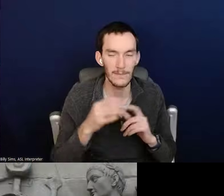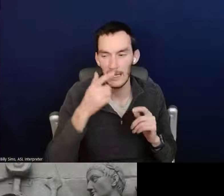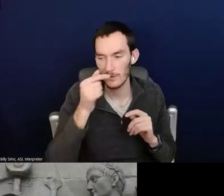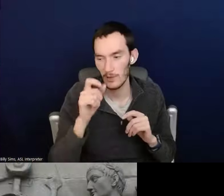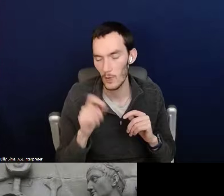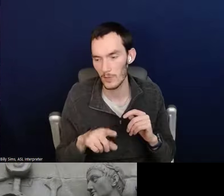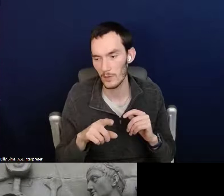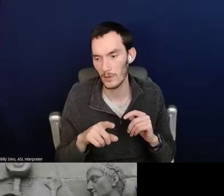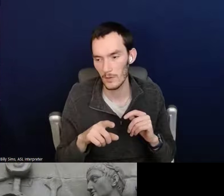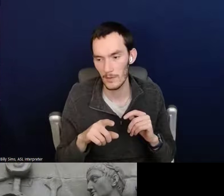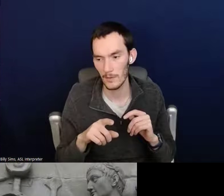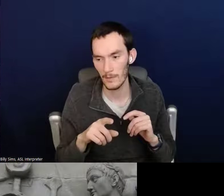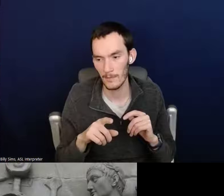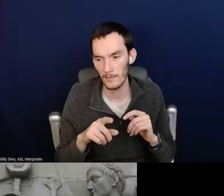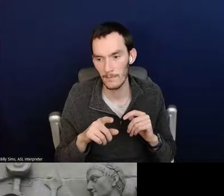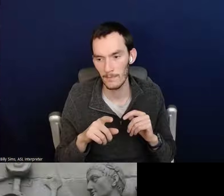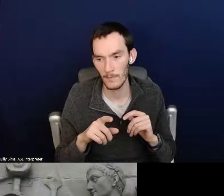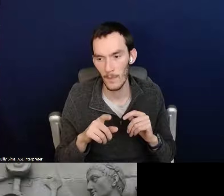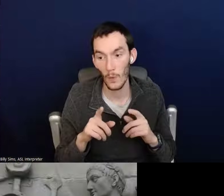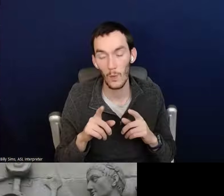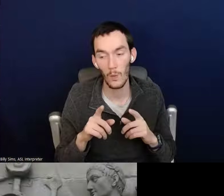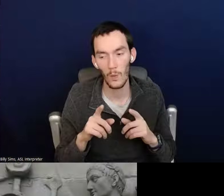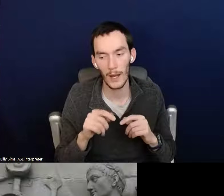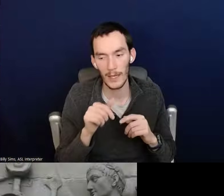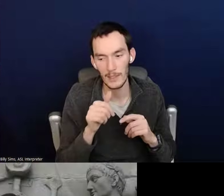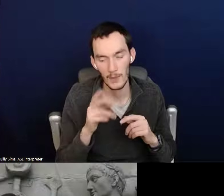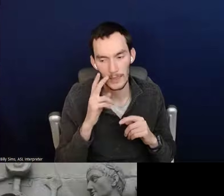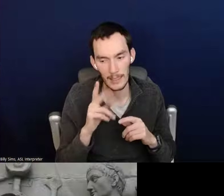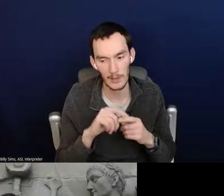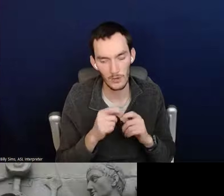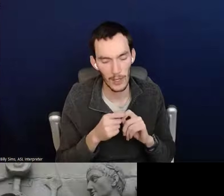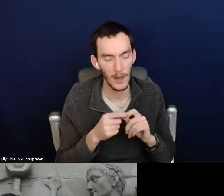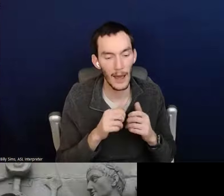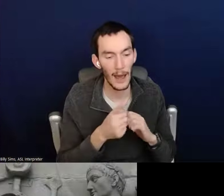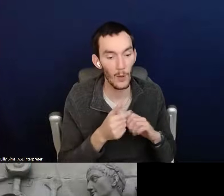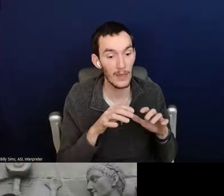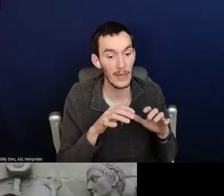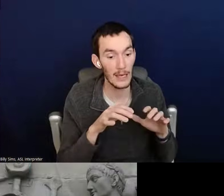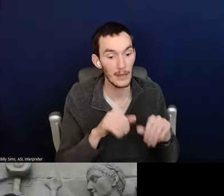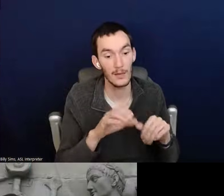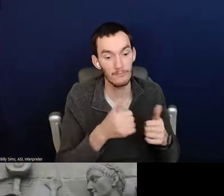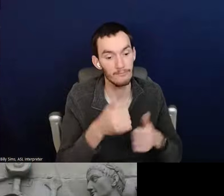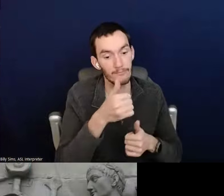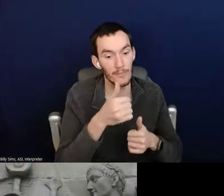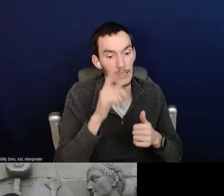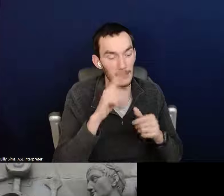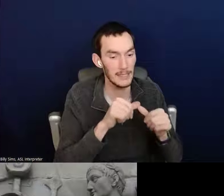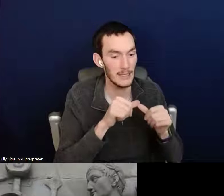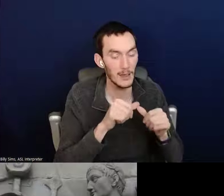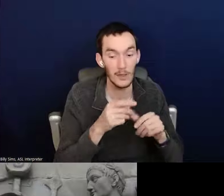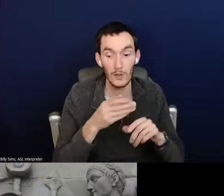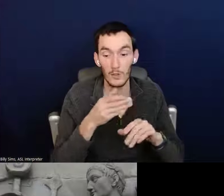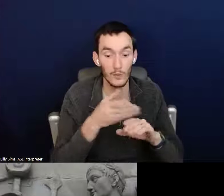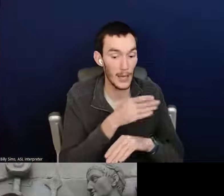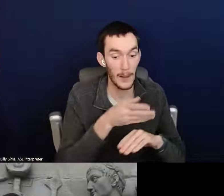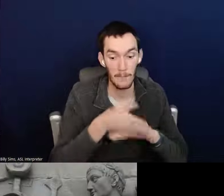what I don't see that has been changed is the ways in which the colonial bureaucracy is maintained, right? So pre and post partition,